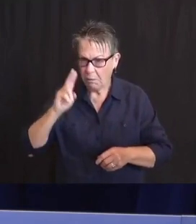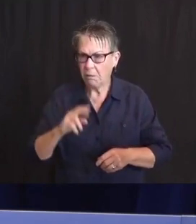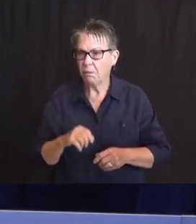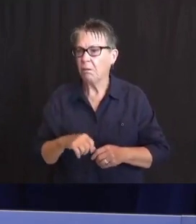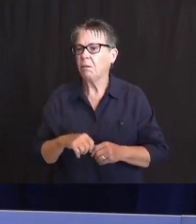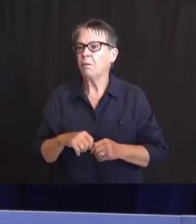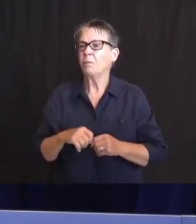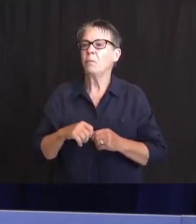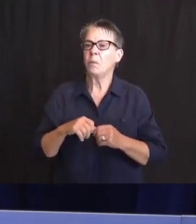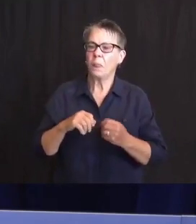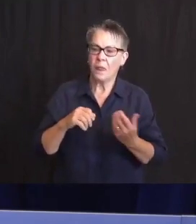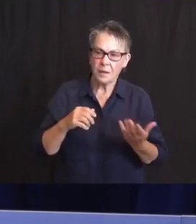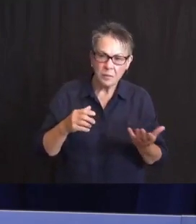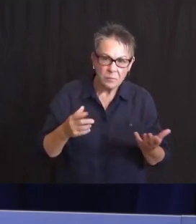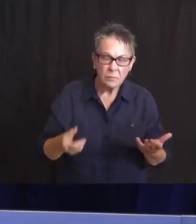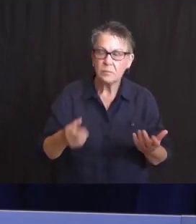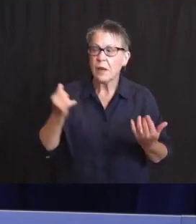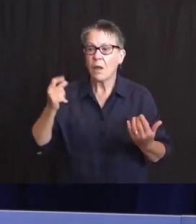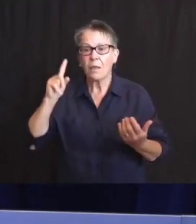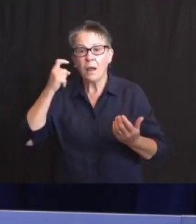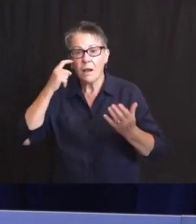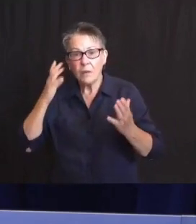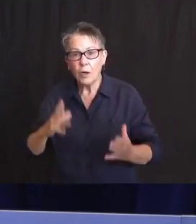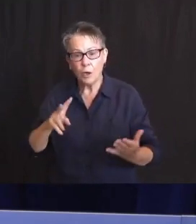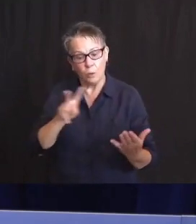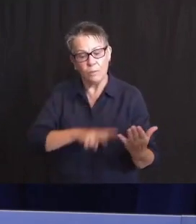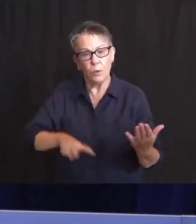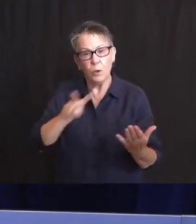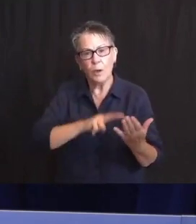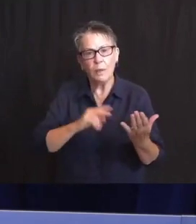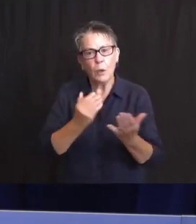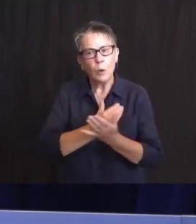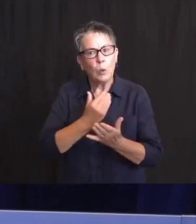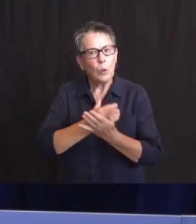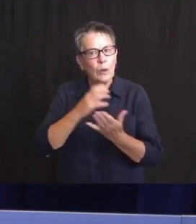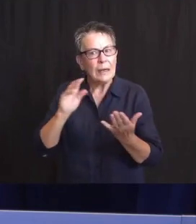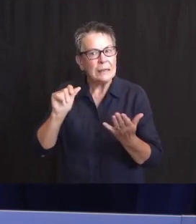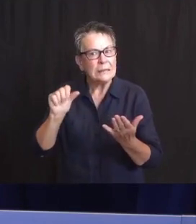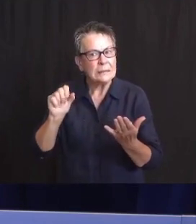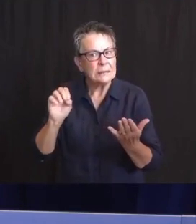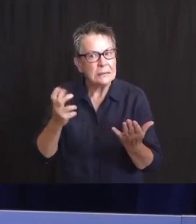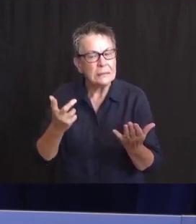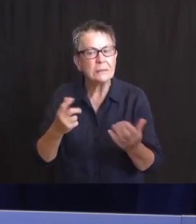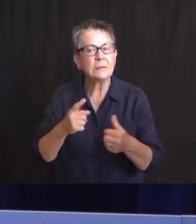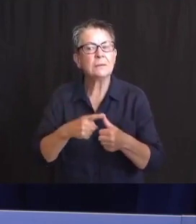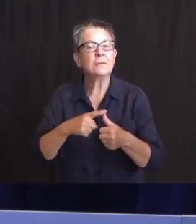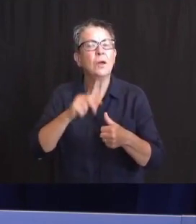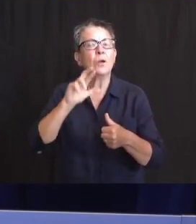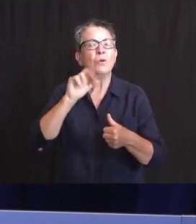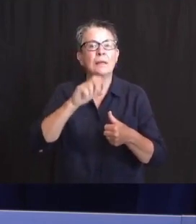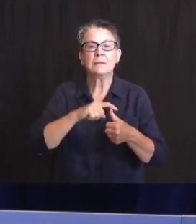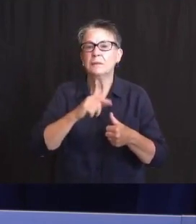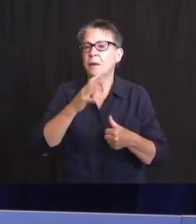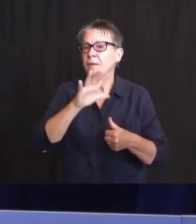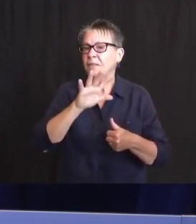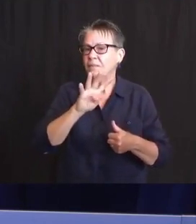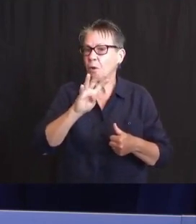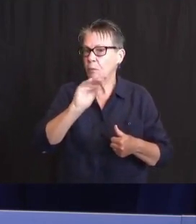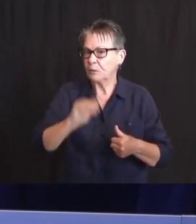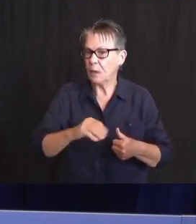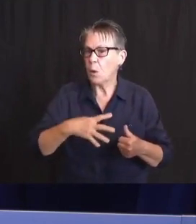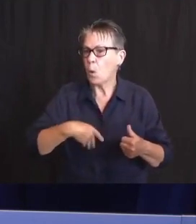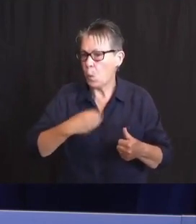deaths. The race ethnicity breakdown is as follows: white 54%, black